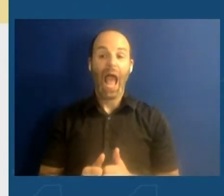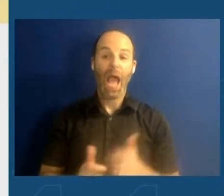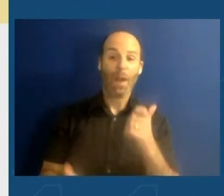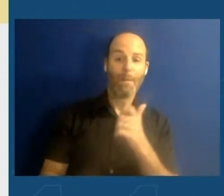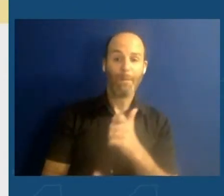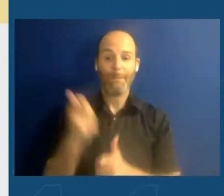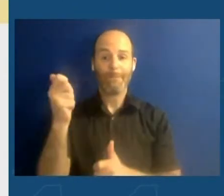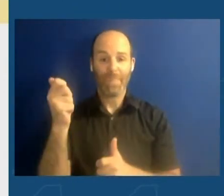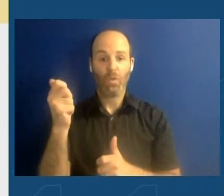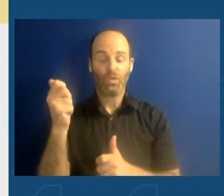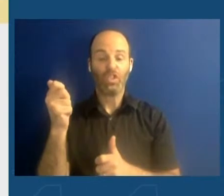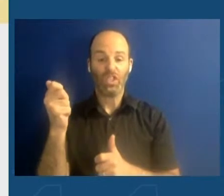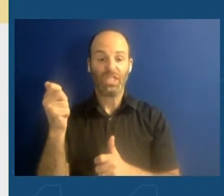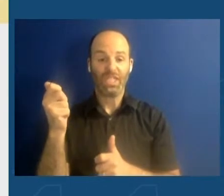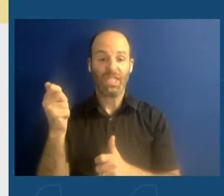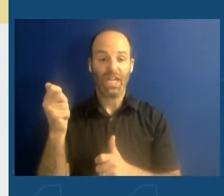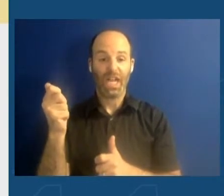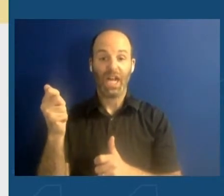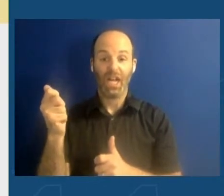these, the